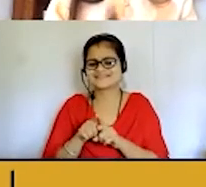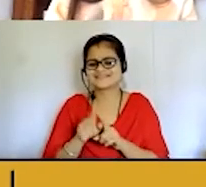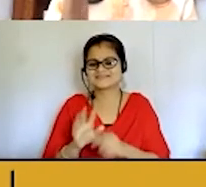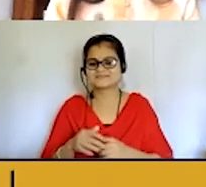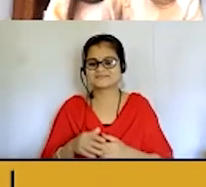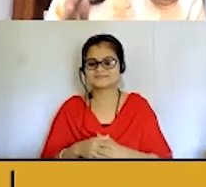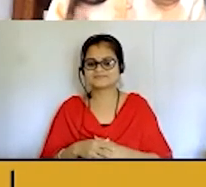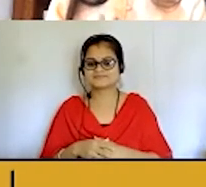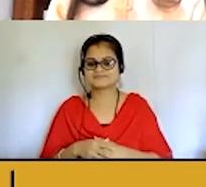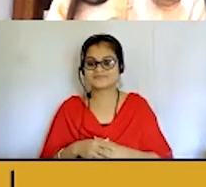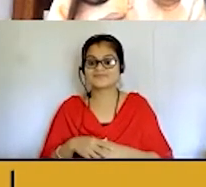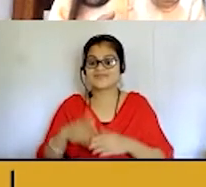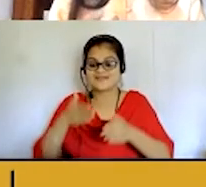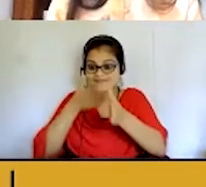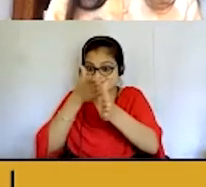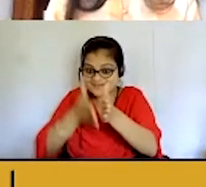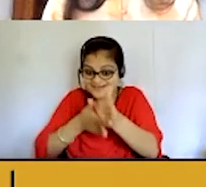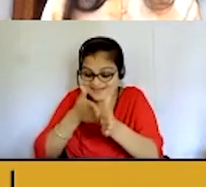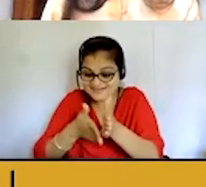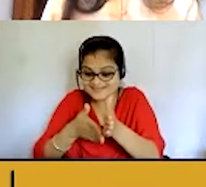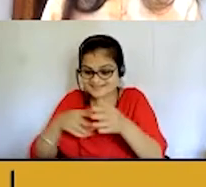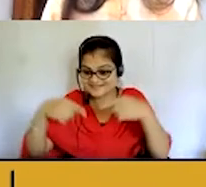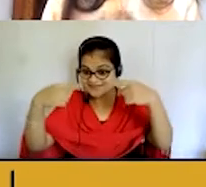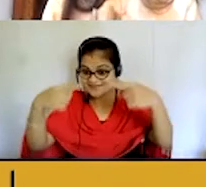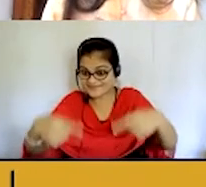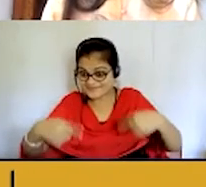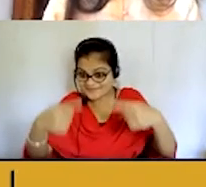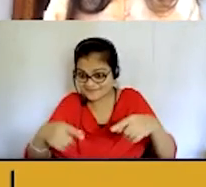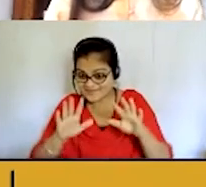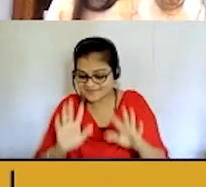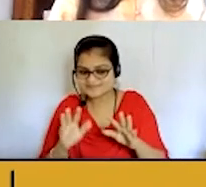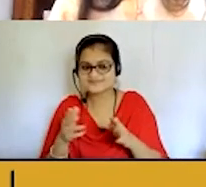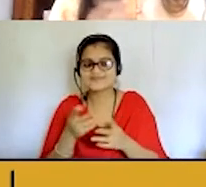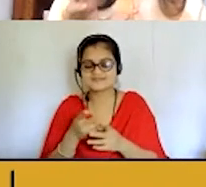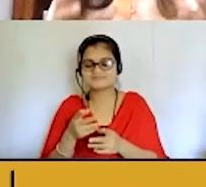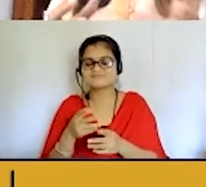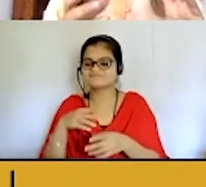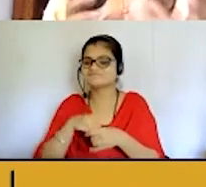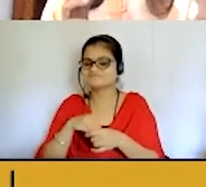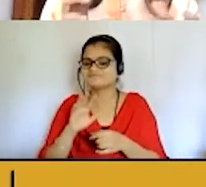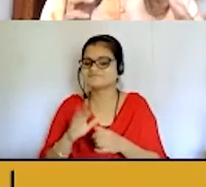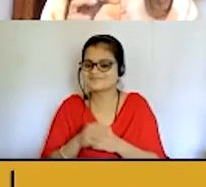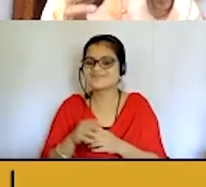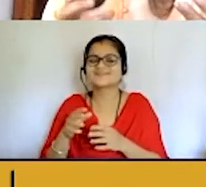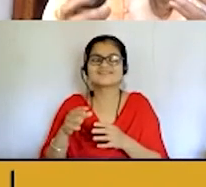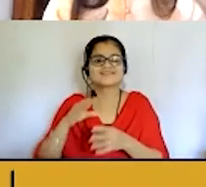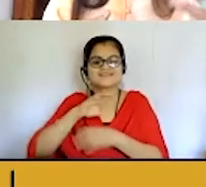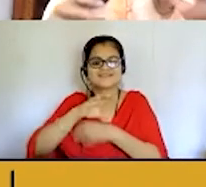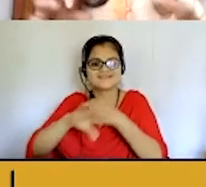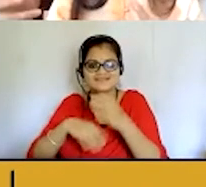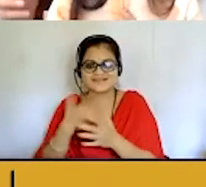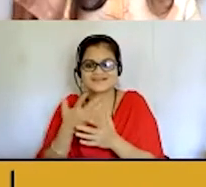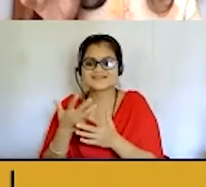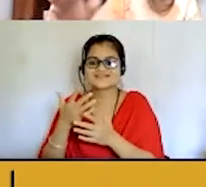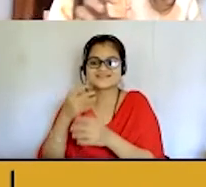the wheels on the tracks, all of that, yeah. And that mixture of the traditional